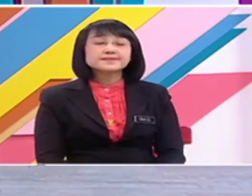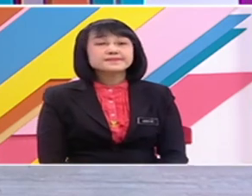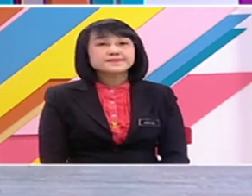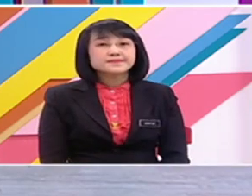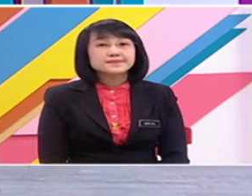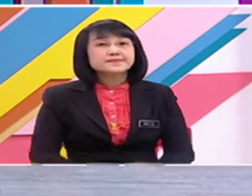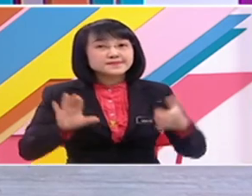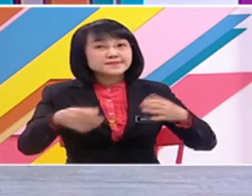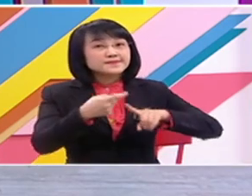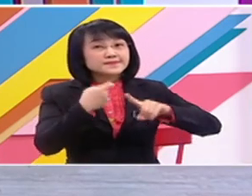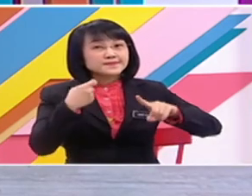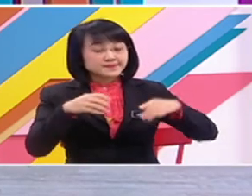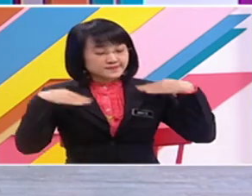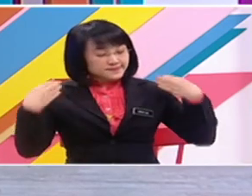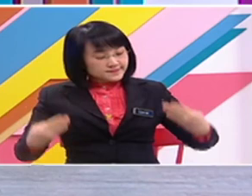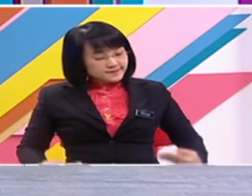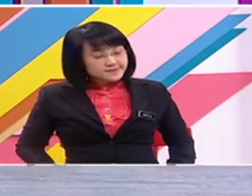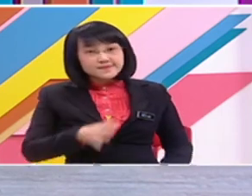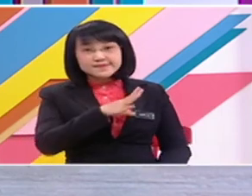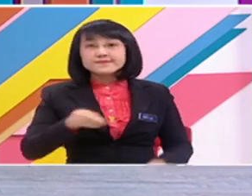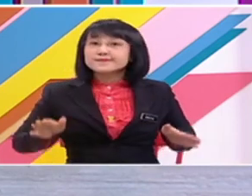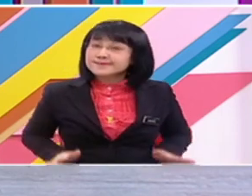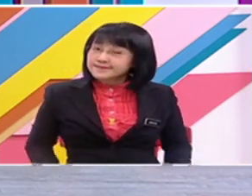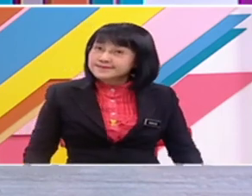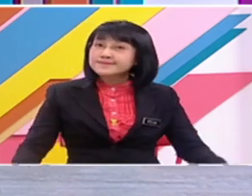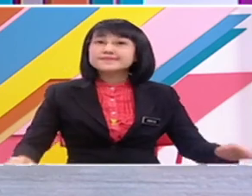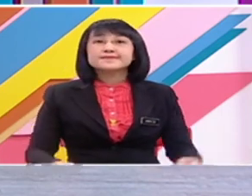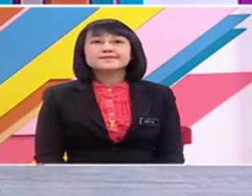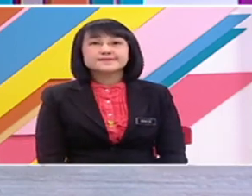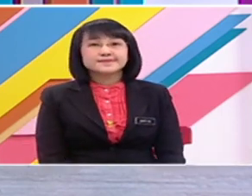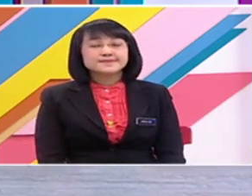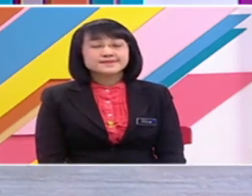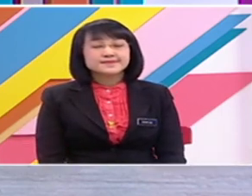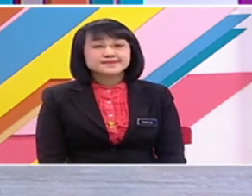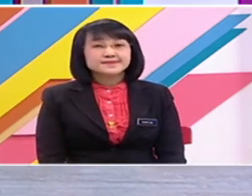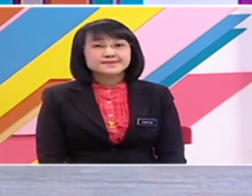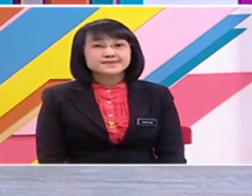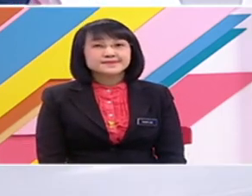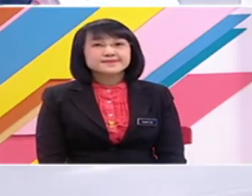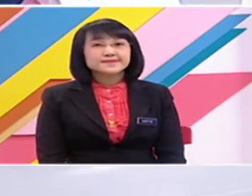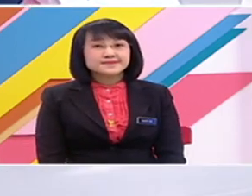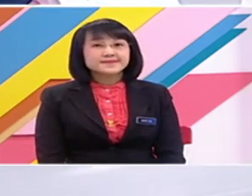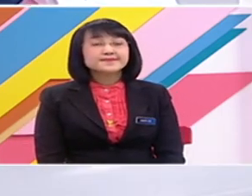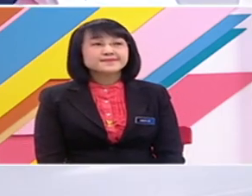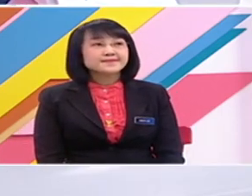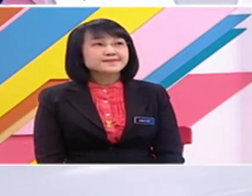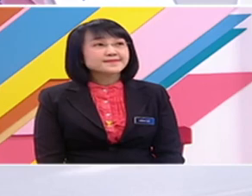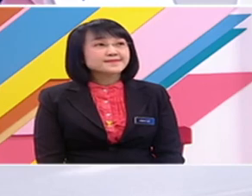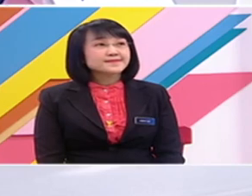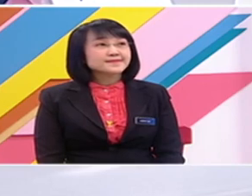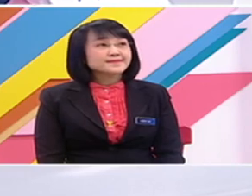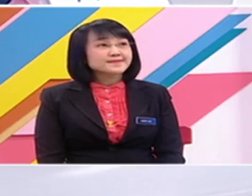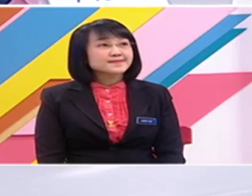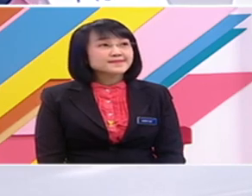made from blouse and skirt. A skirt as well. Yes, so because it's separate. it separate blouse and skirt. Skirt, I see.